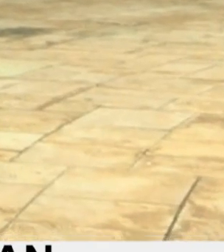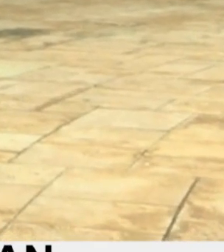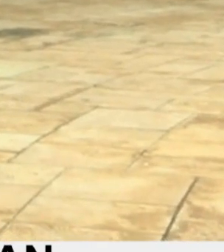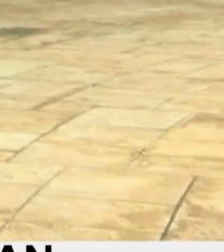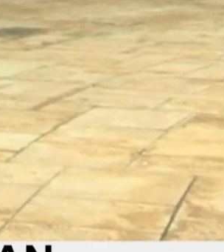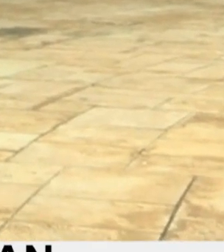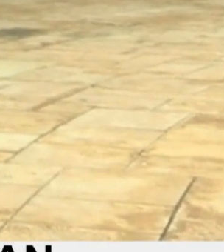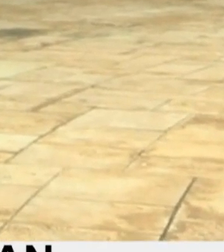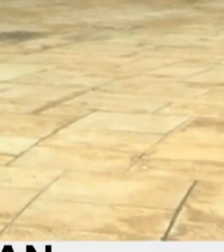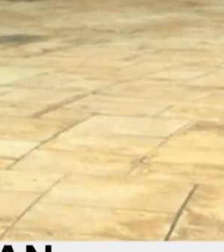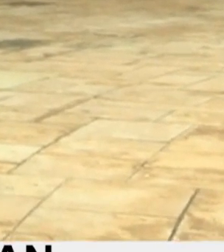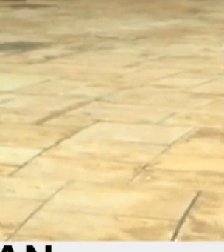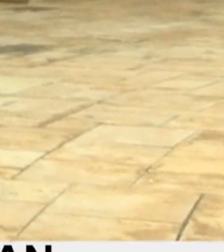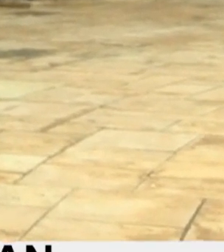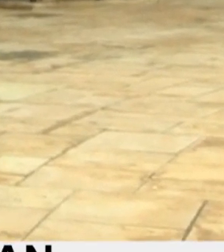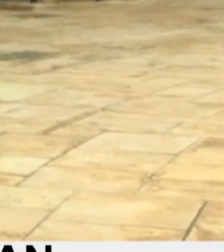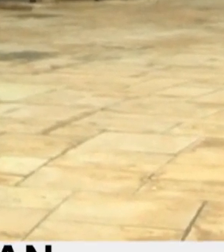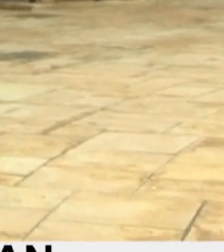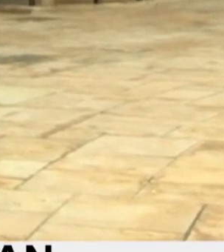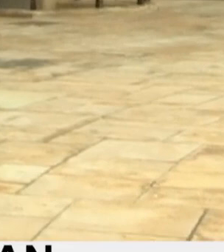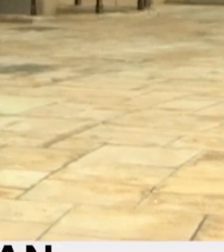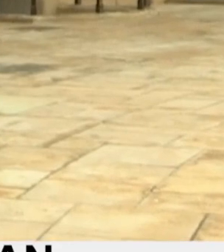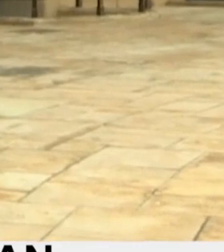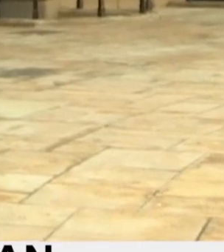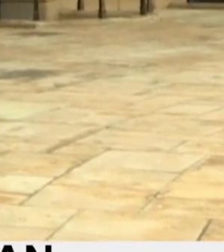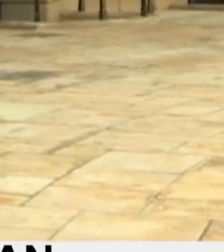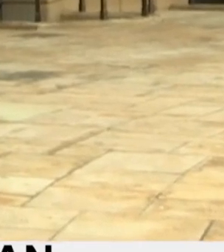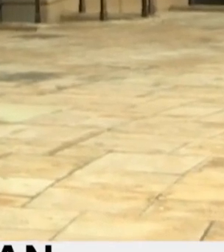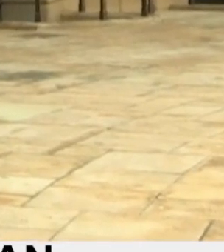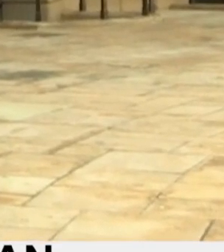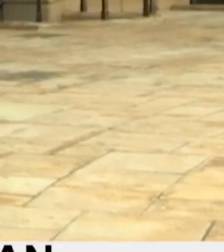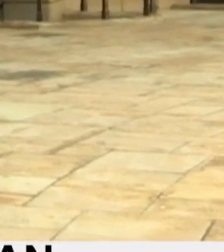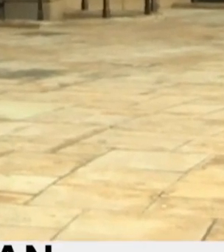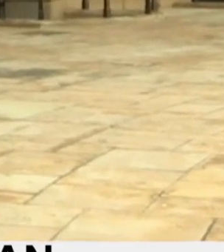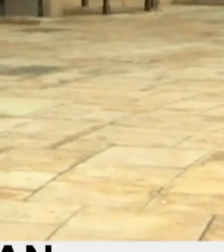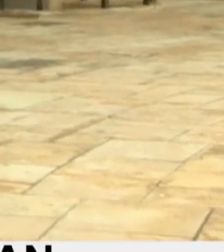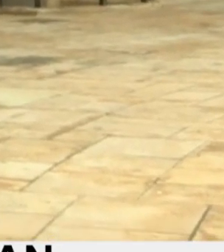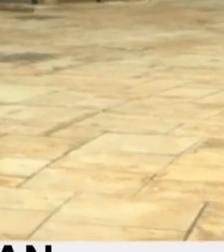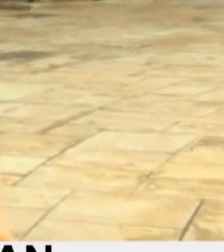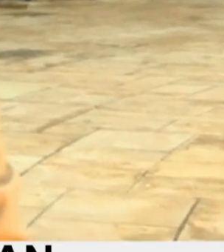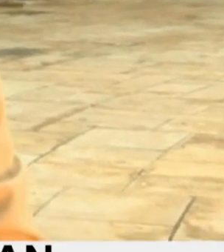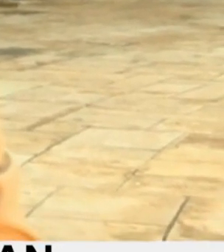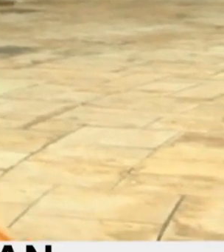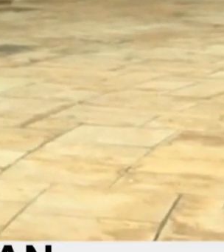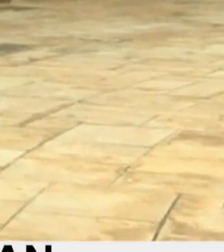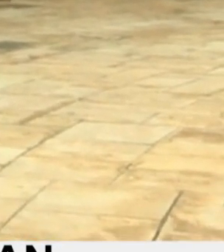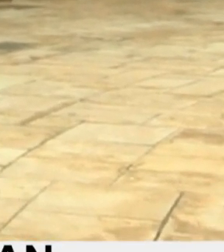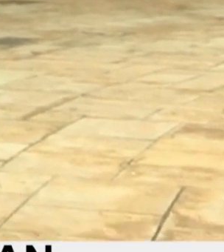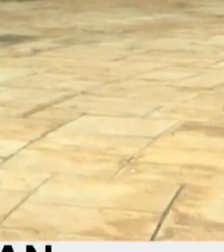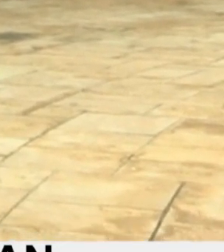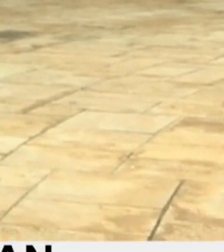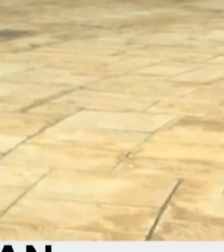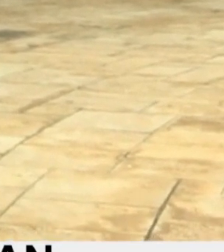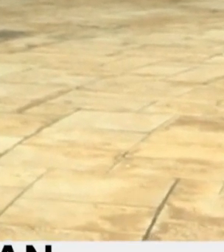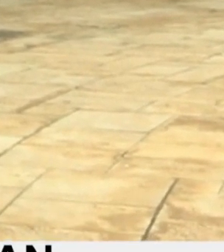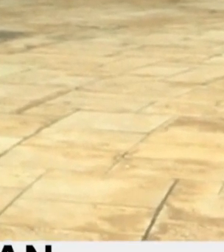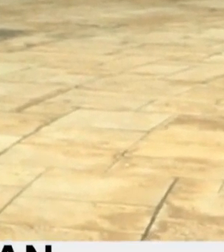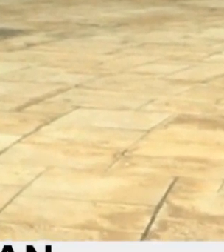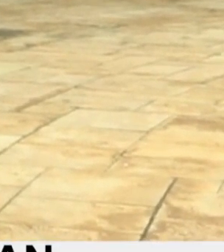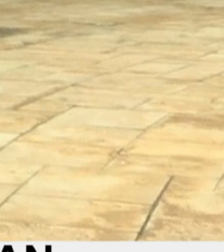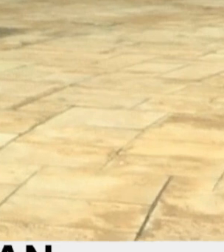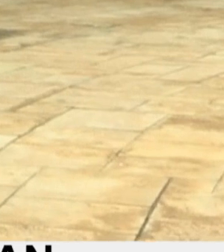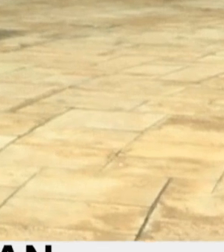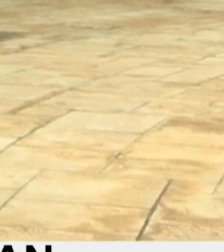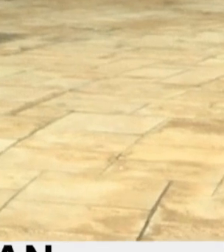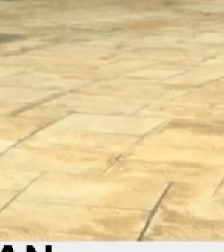utility, Eskom, that is exporting electricity to Uganda as well. And Uganda also, the role that it plays in